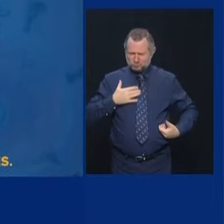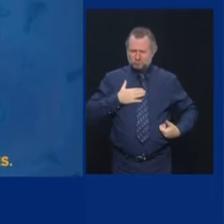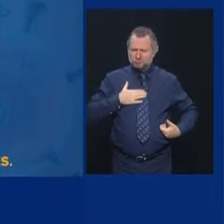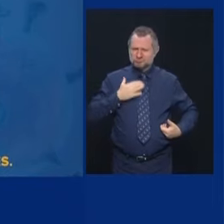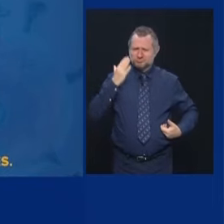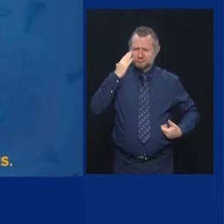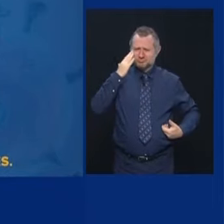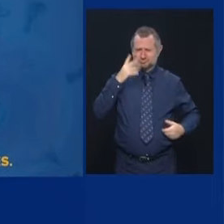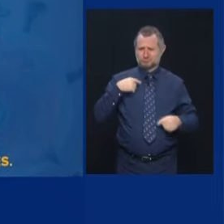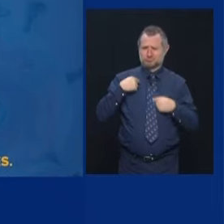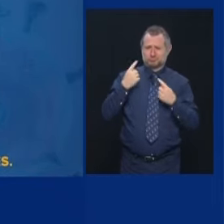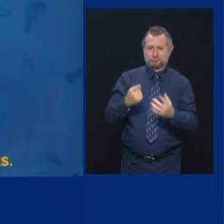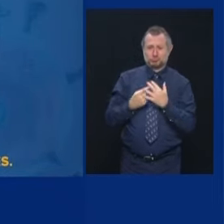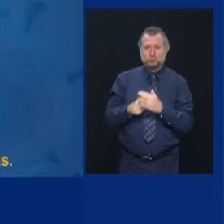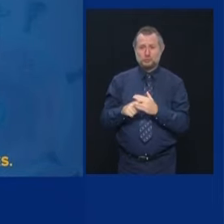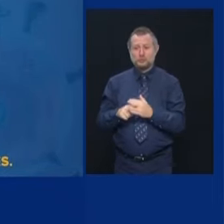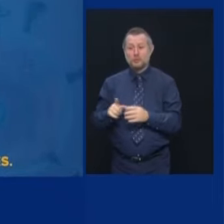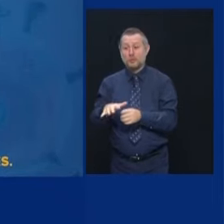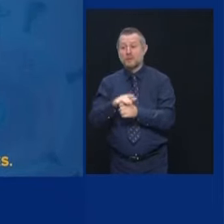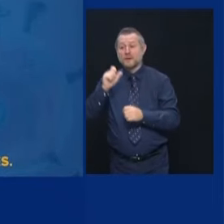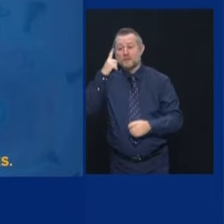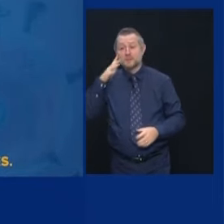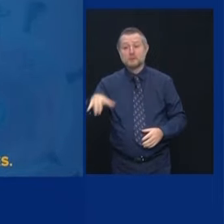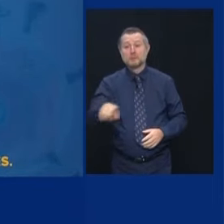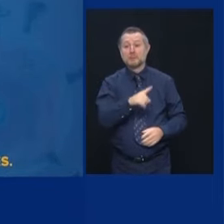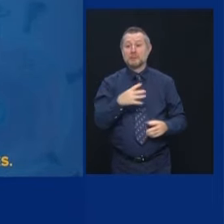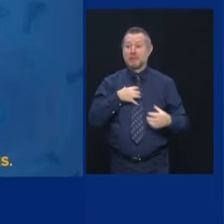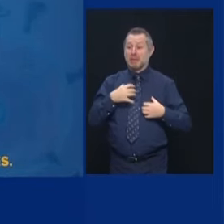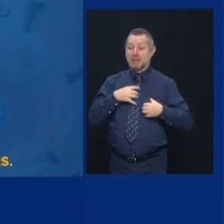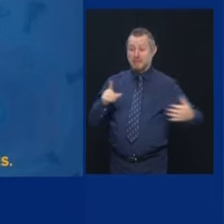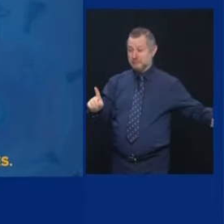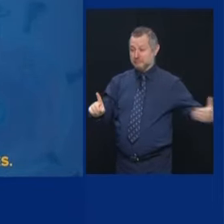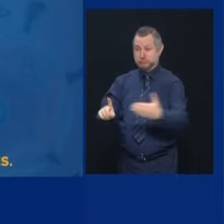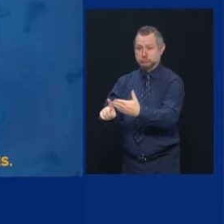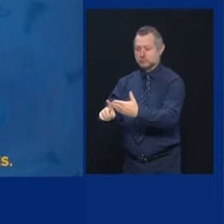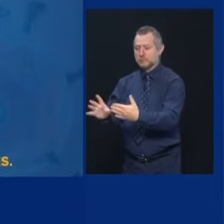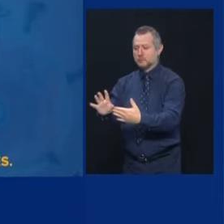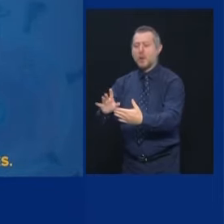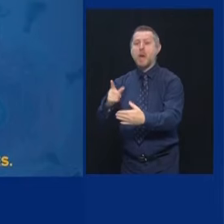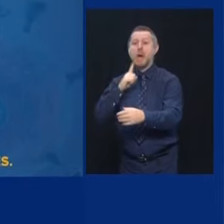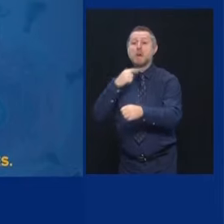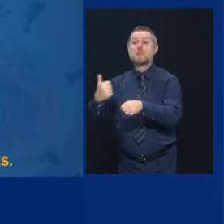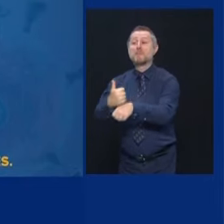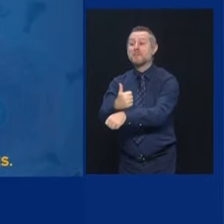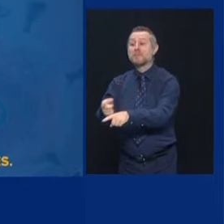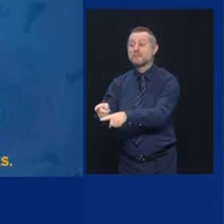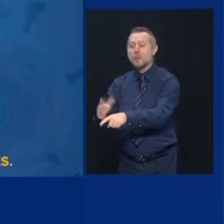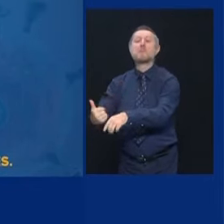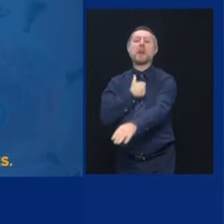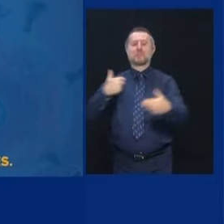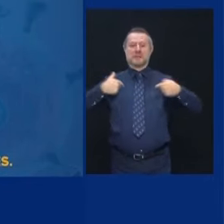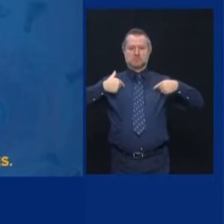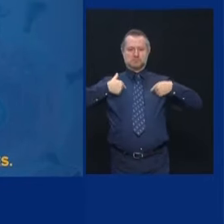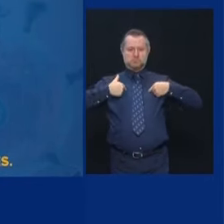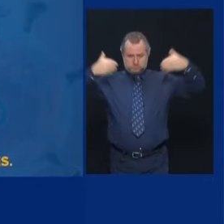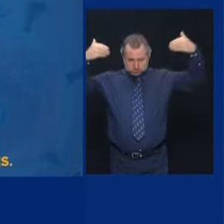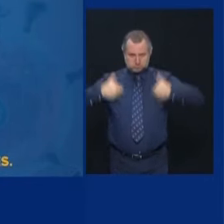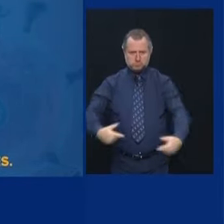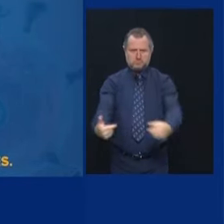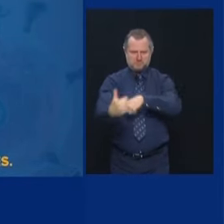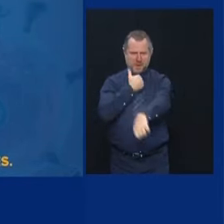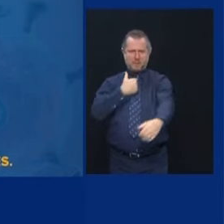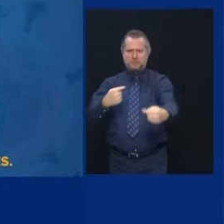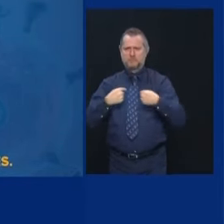one, blame me. Blame me. You have to revoke a bar owner's license? Blame me. We have to